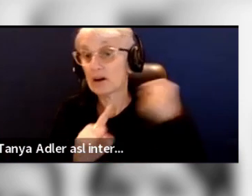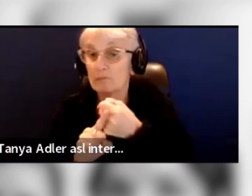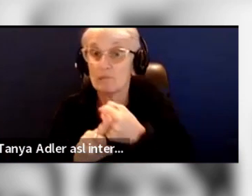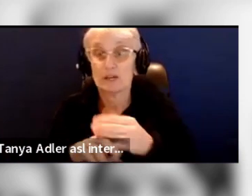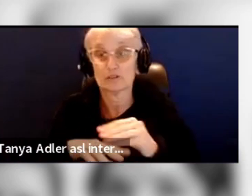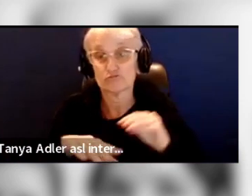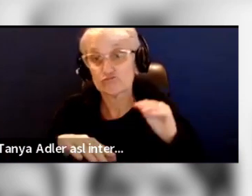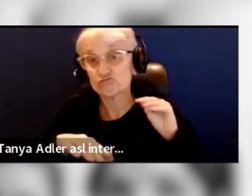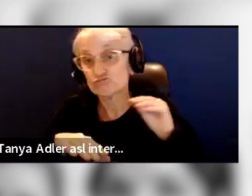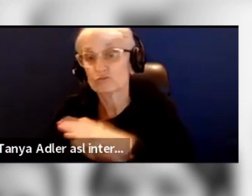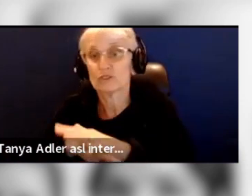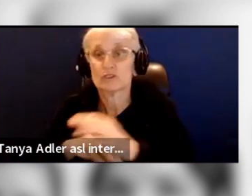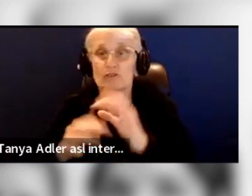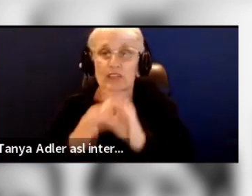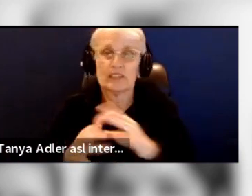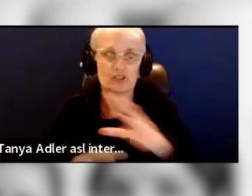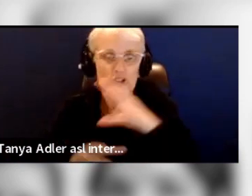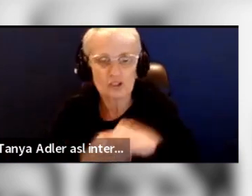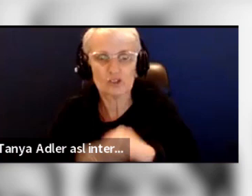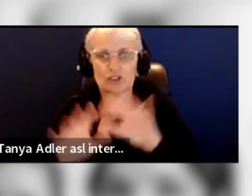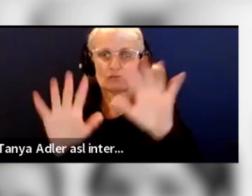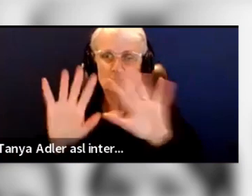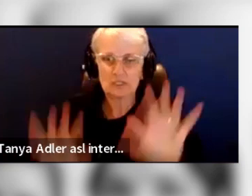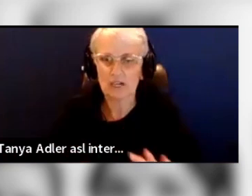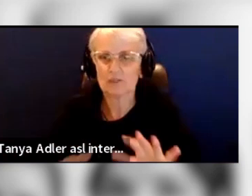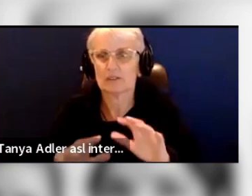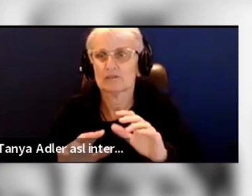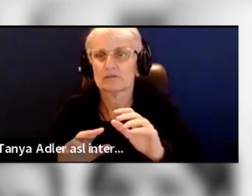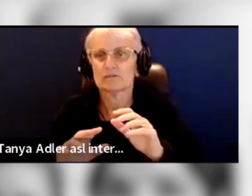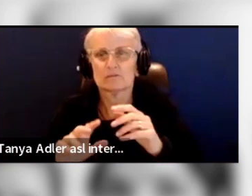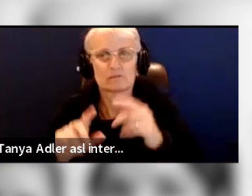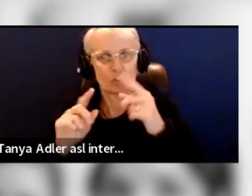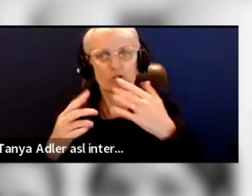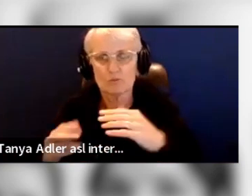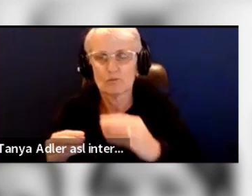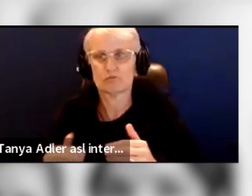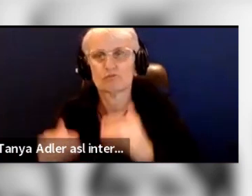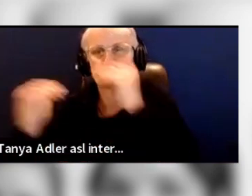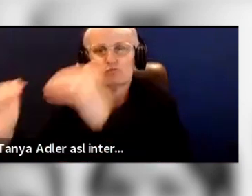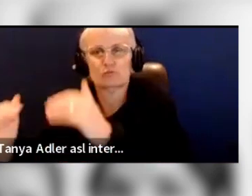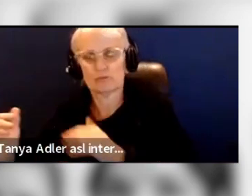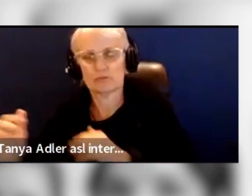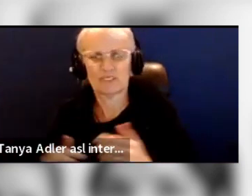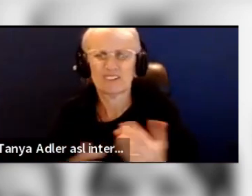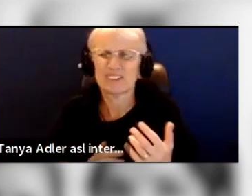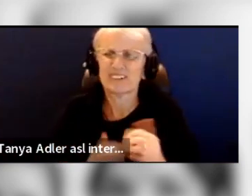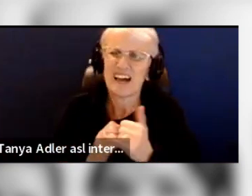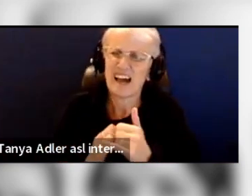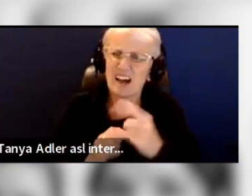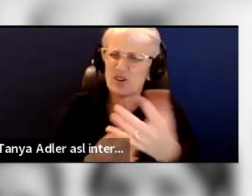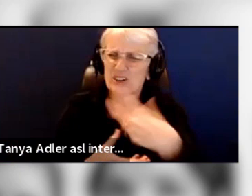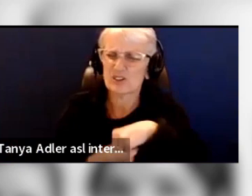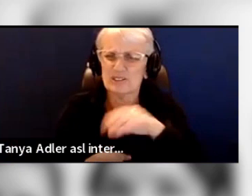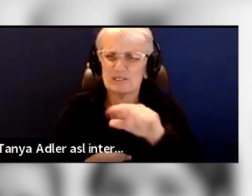of the goals of inclusion and climate goals are higher. So how is that accounted for